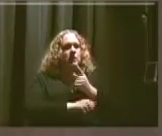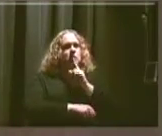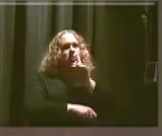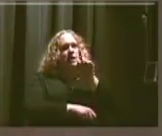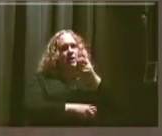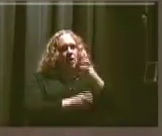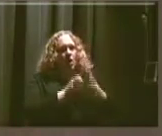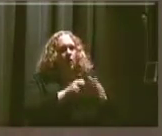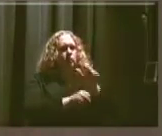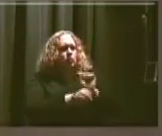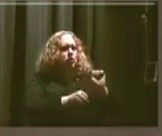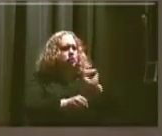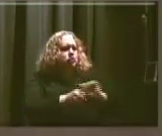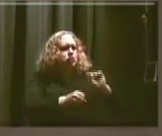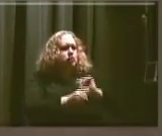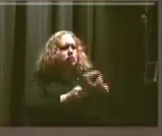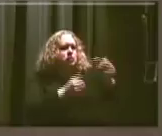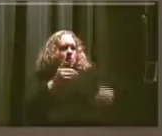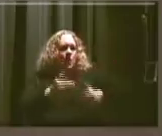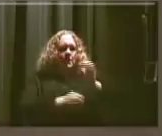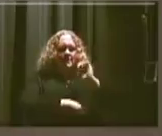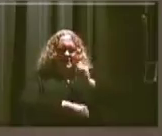Dan Withers.